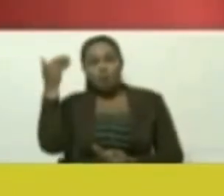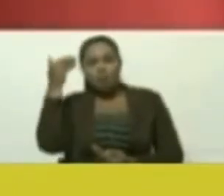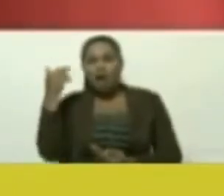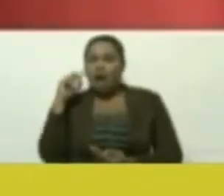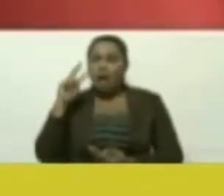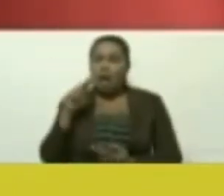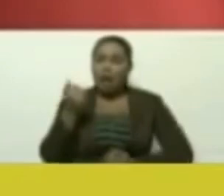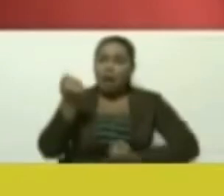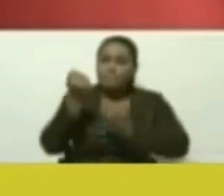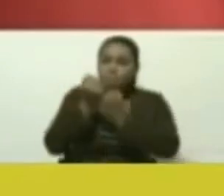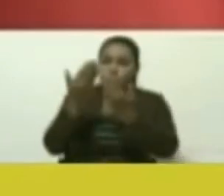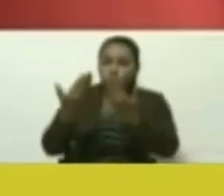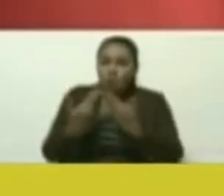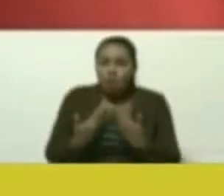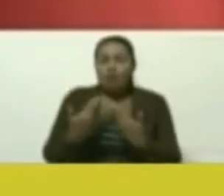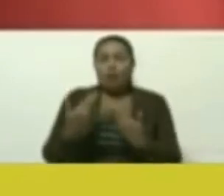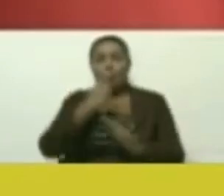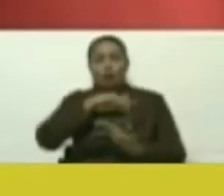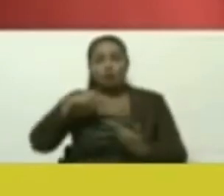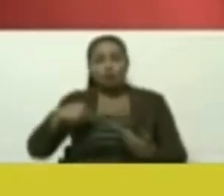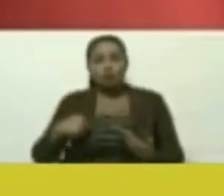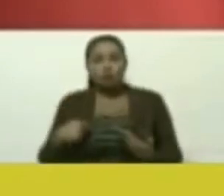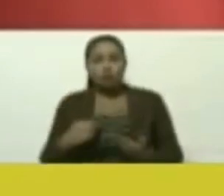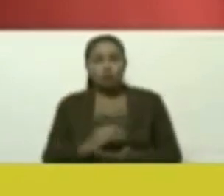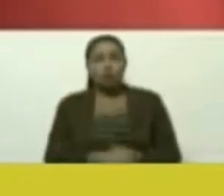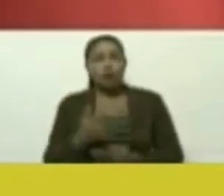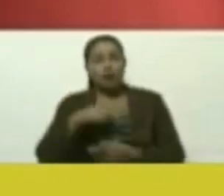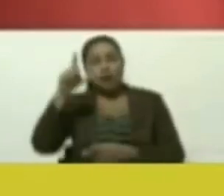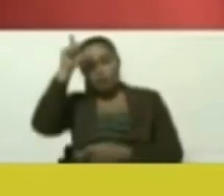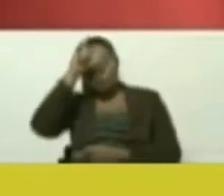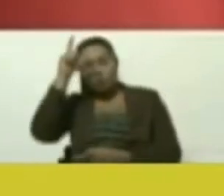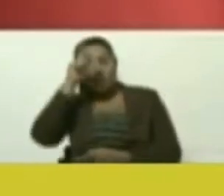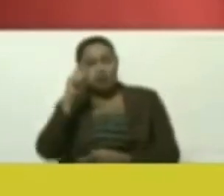And we will never forget the solidarity that they have shown to us.